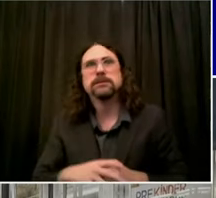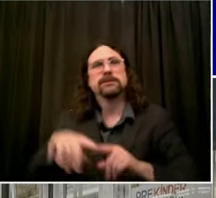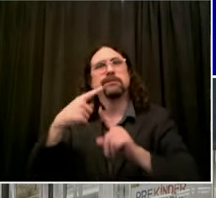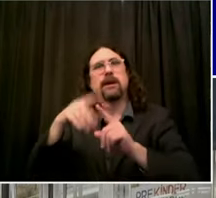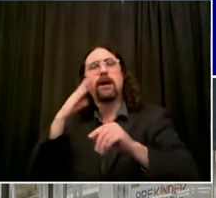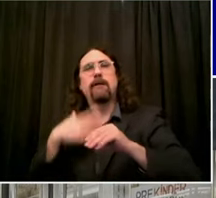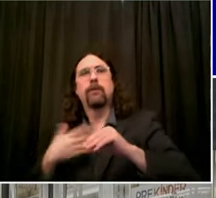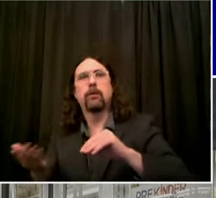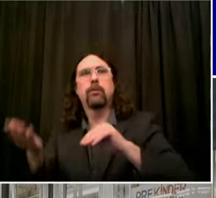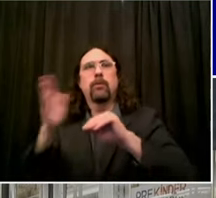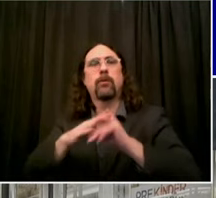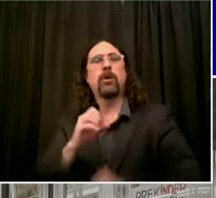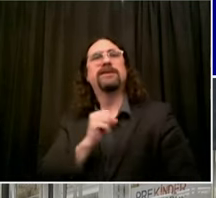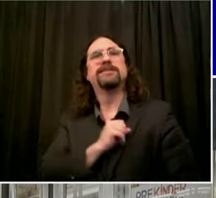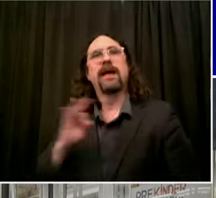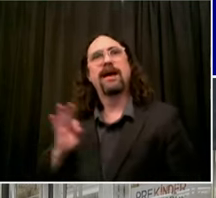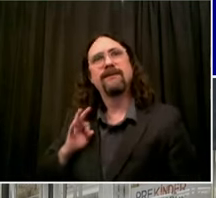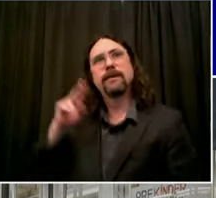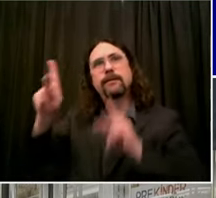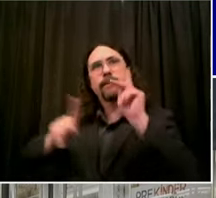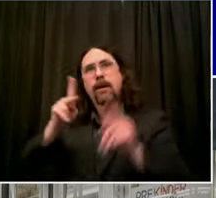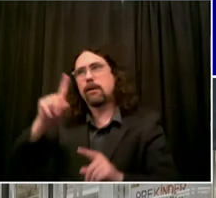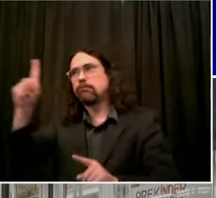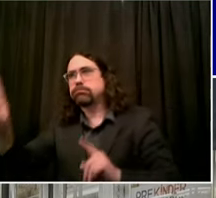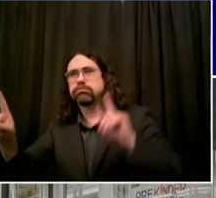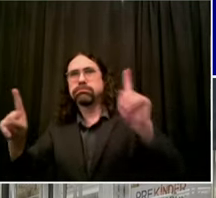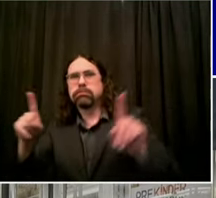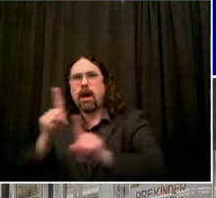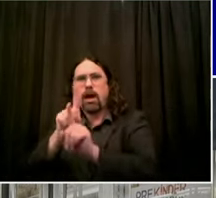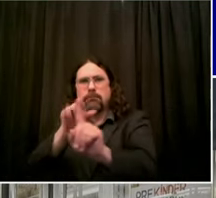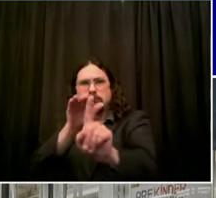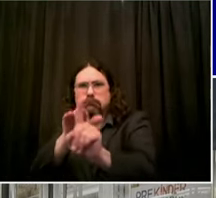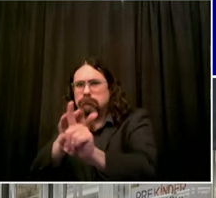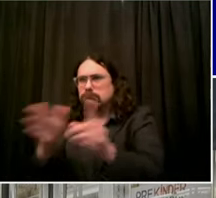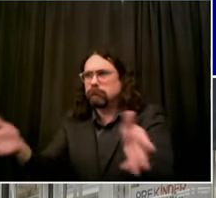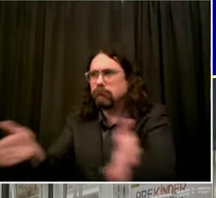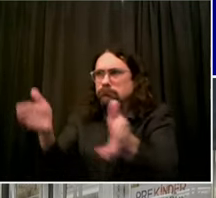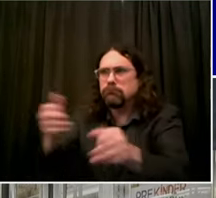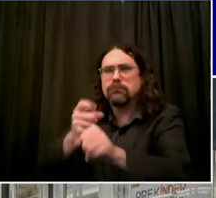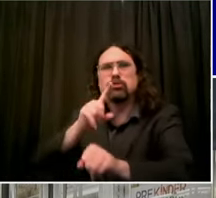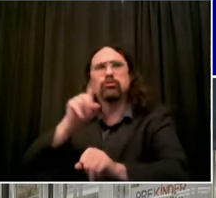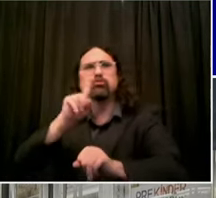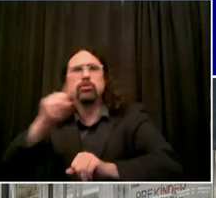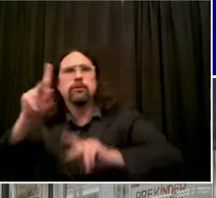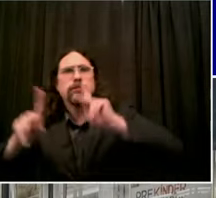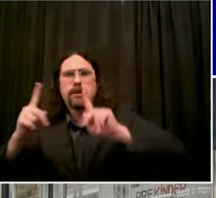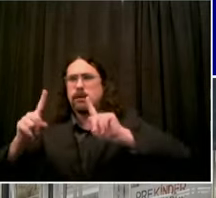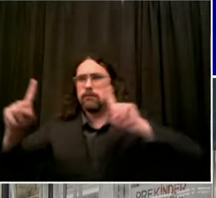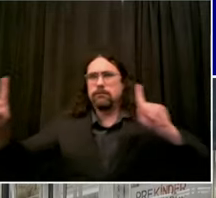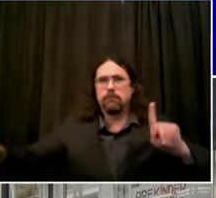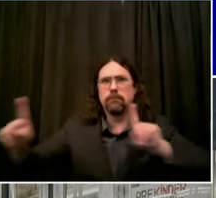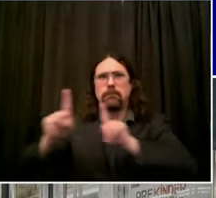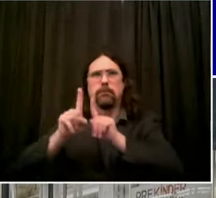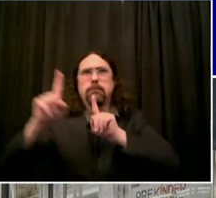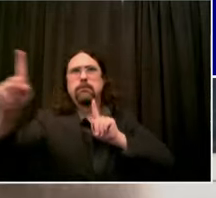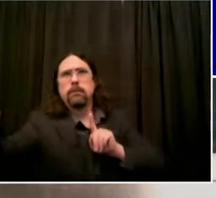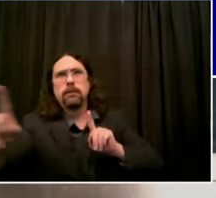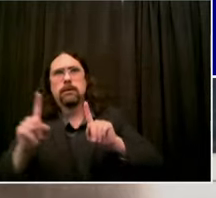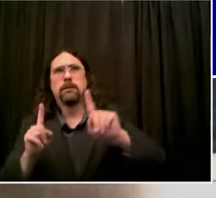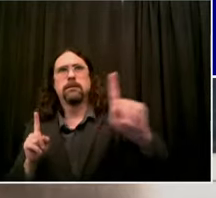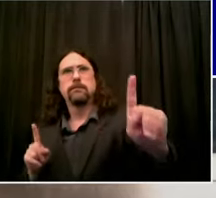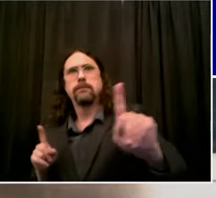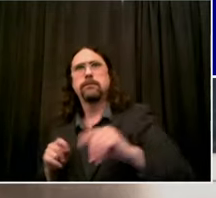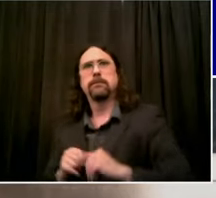We want to work with the MTA to get this done. So here's some things I'm proposing I want to see the MTA take the next steps on. I want to see that everywhere you